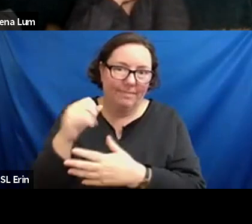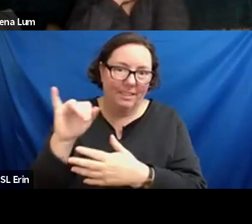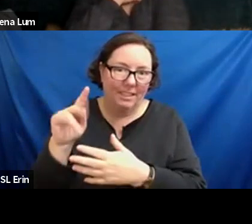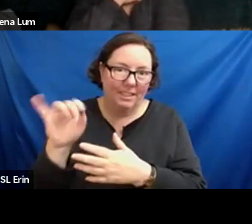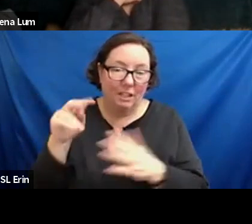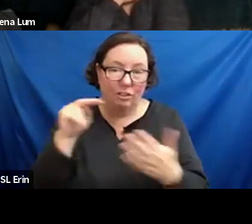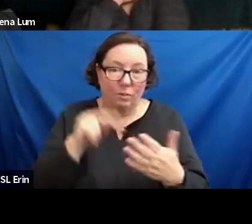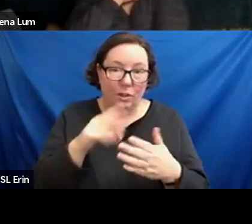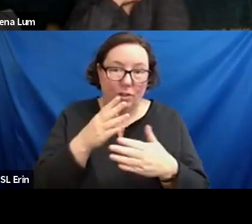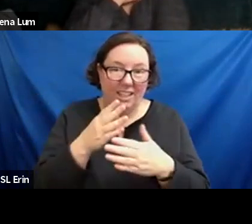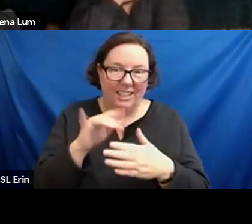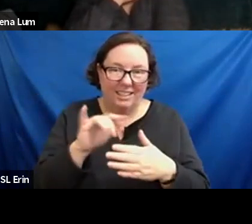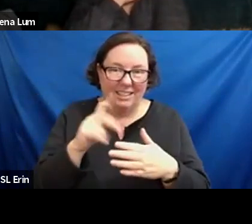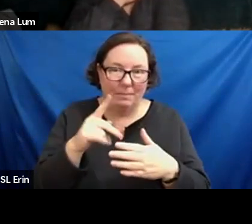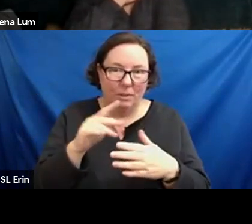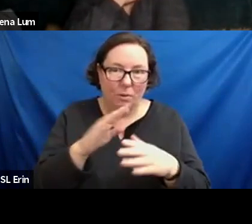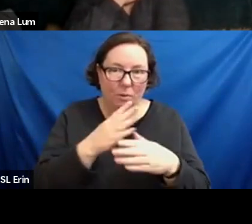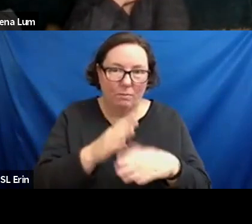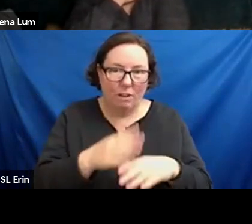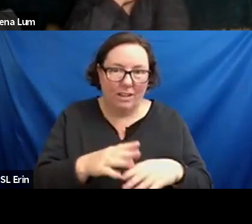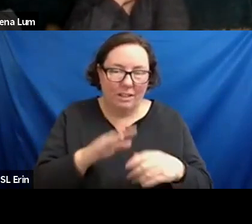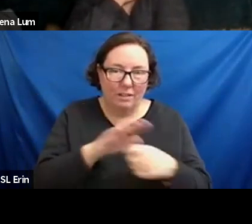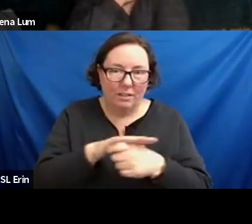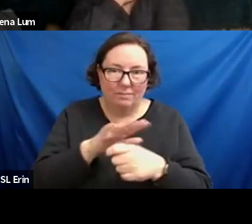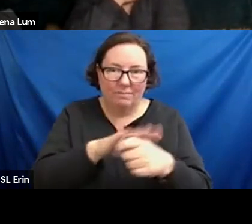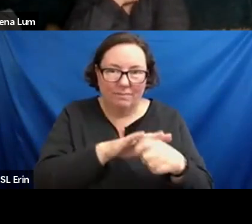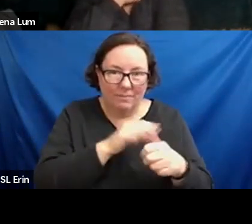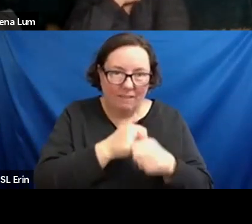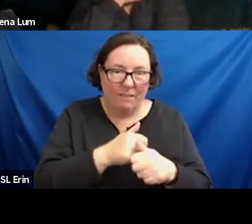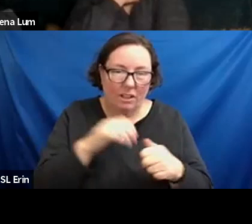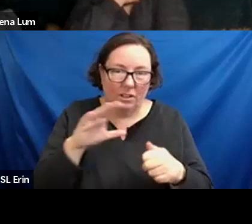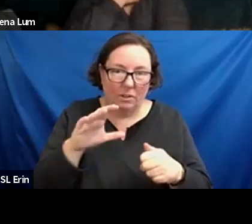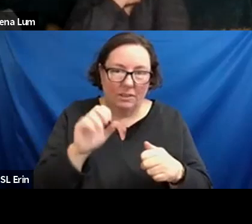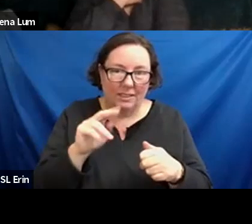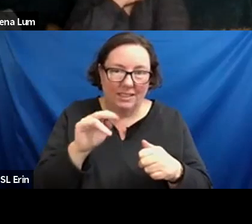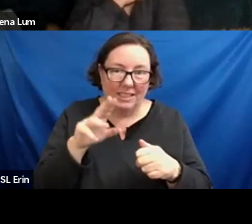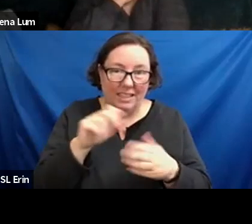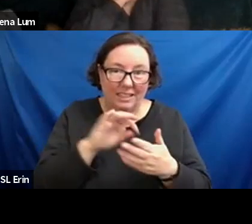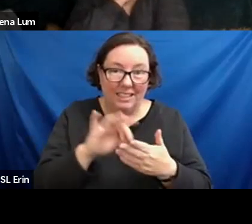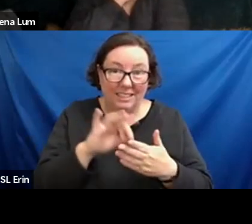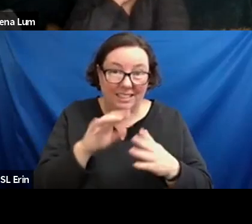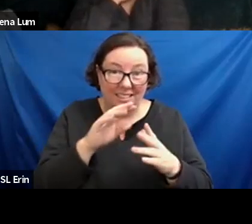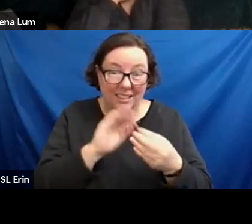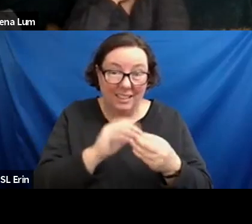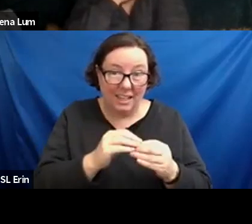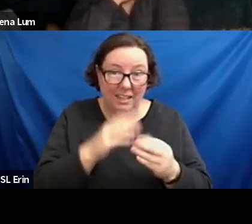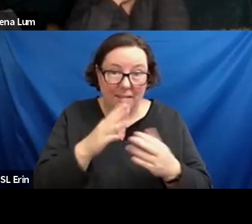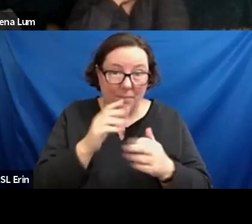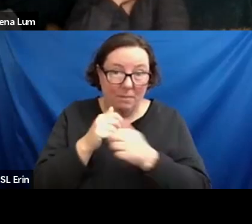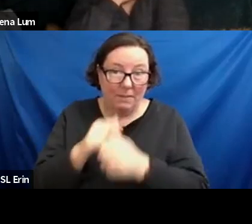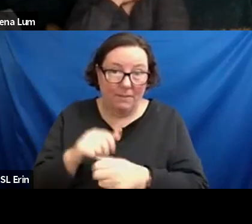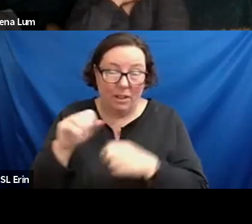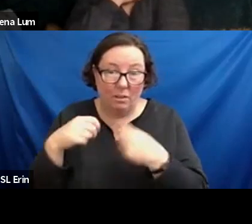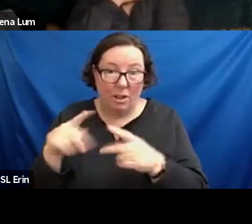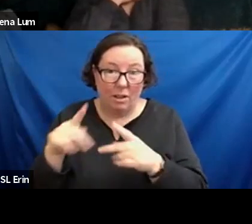code and we break it into smaller chunks based on some census data. And so I'm wondering if using the opportunity index, which